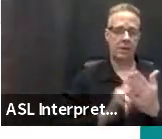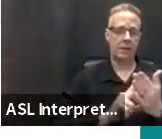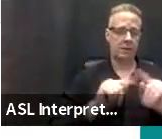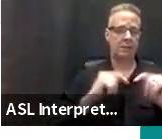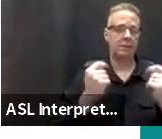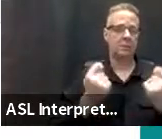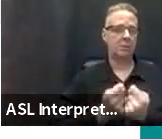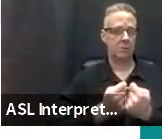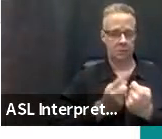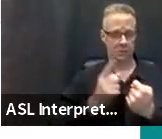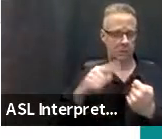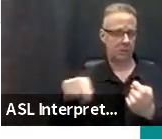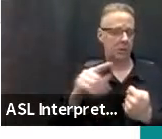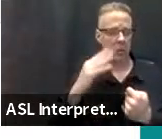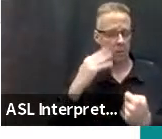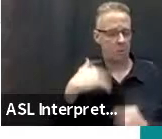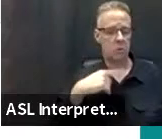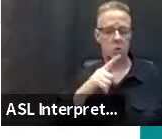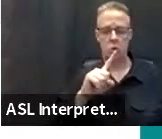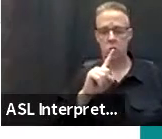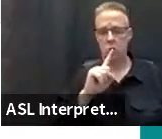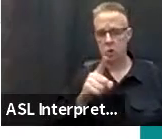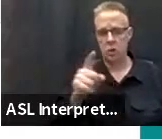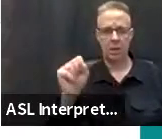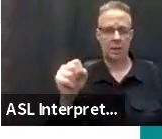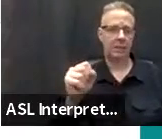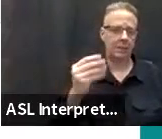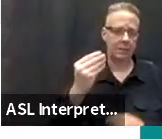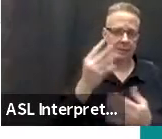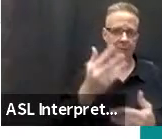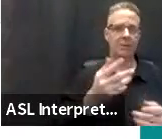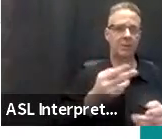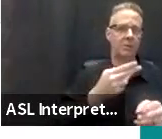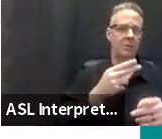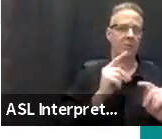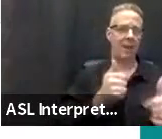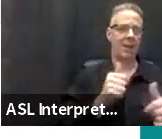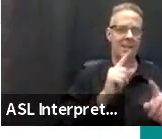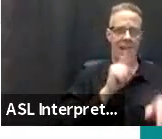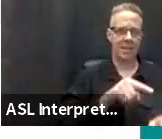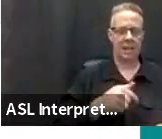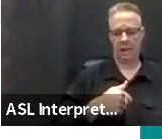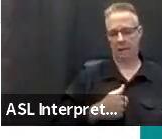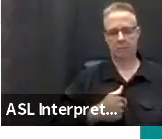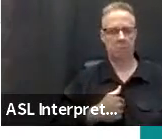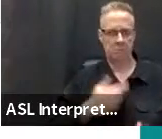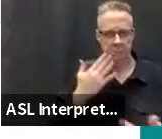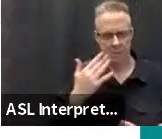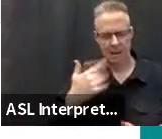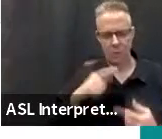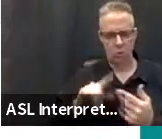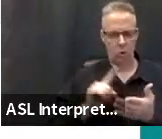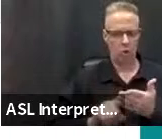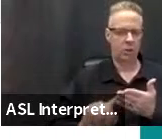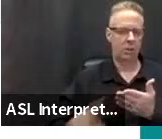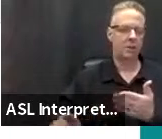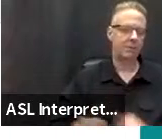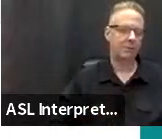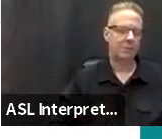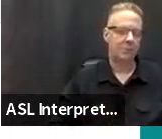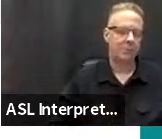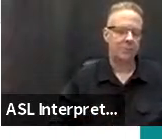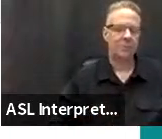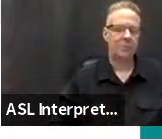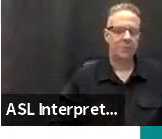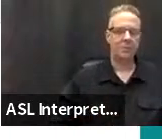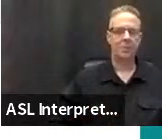they are on top of it, and I'm sure they could probably give you a quicker answer than I can, but that is something we'll pass along. We'll look into